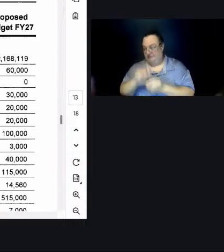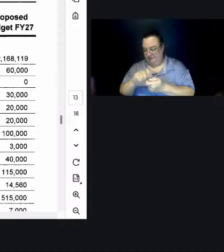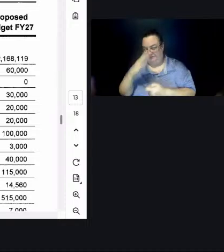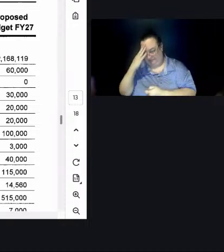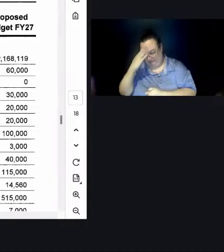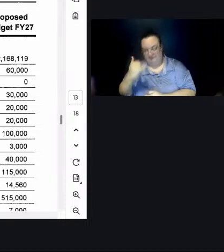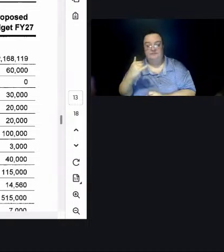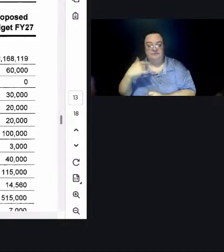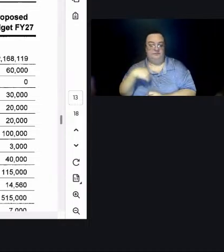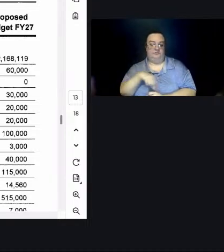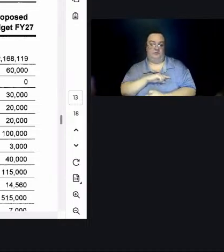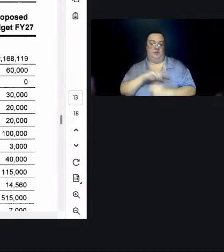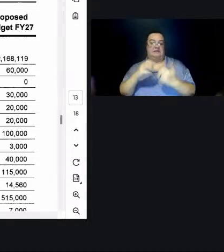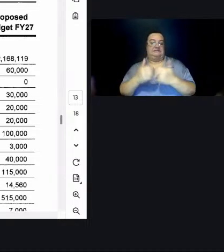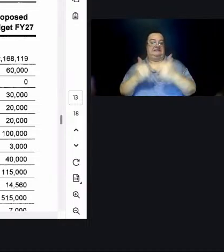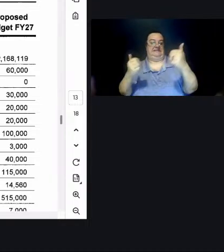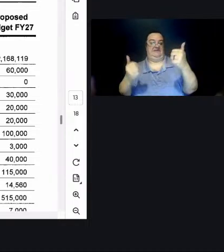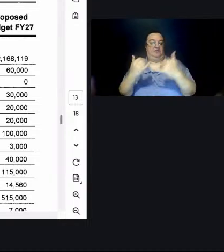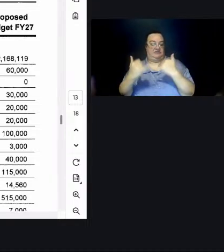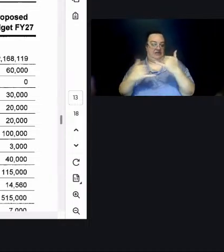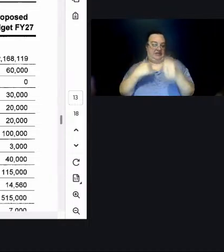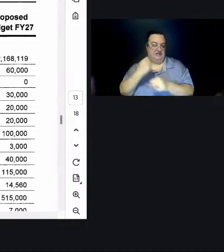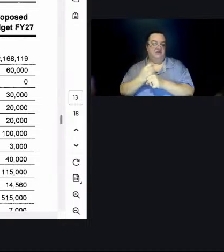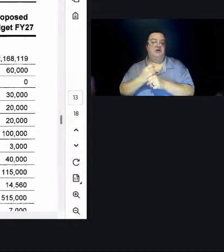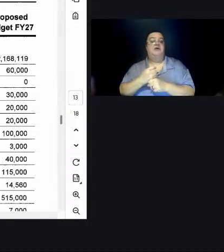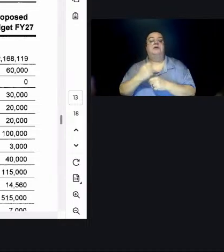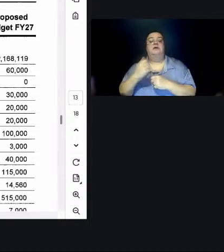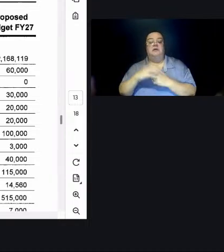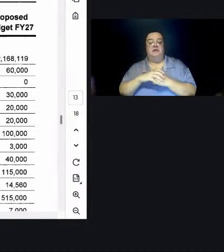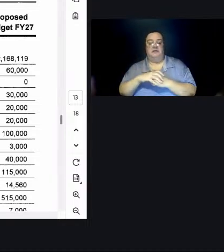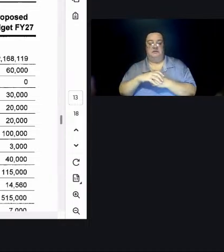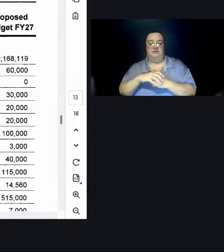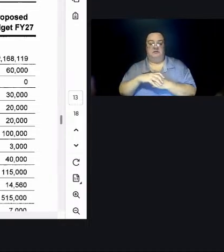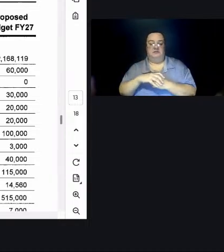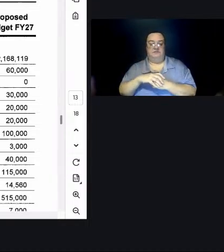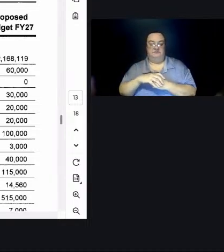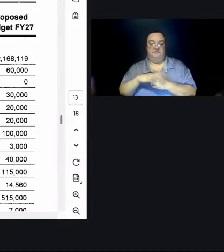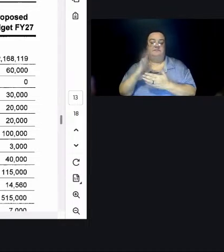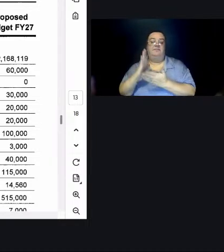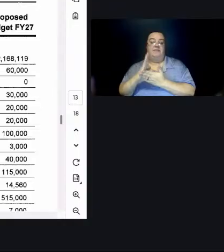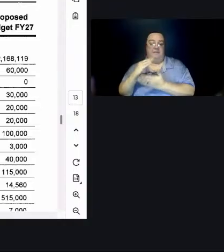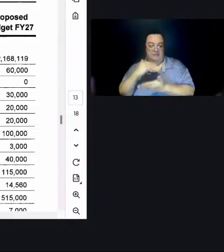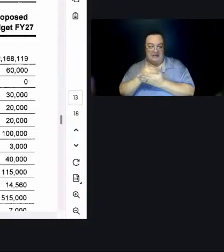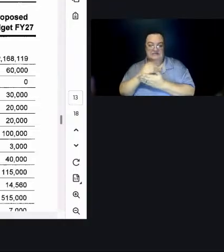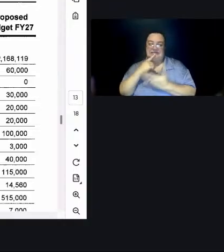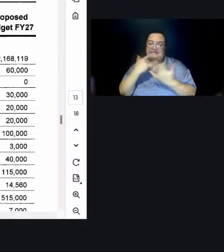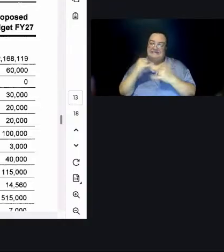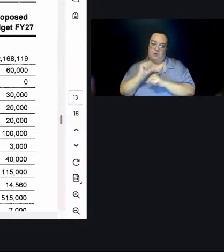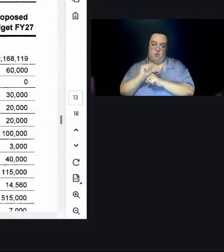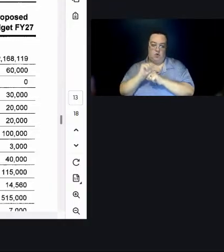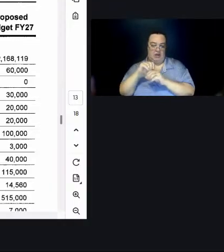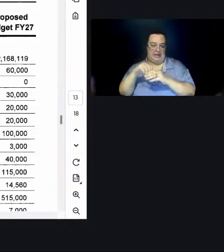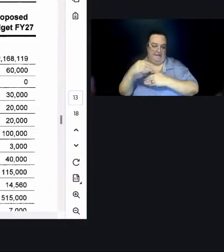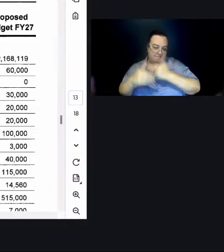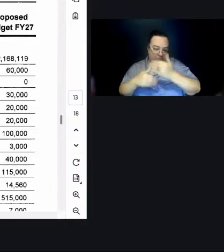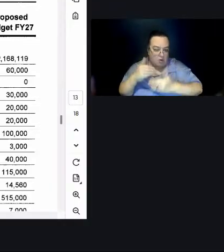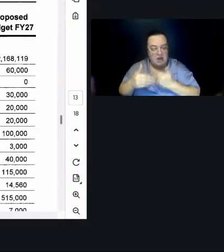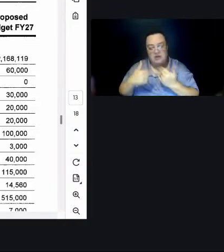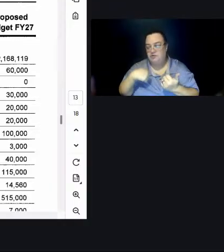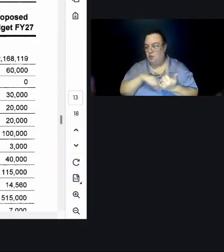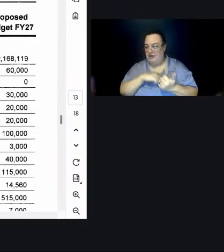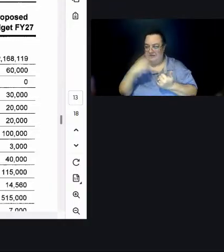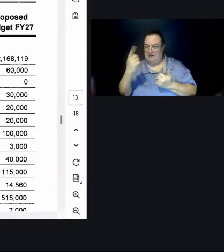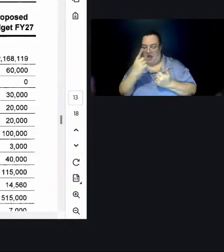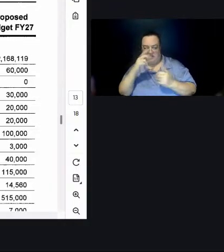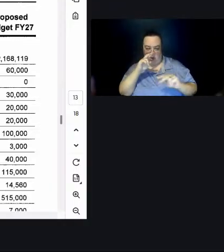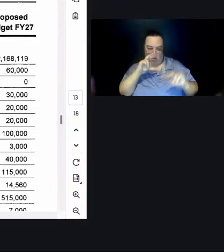we differentiated it this year. This is the budget is a work in progress, and we're constantly looking at